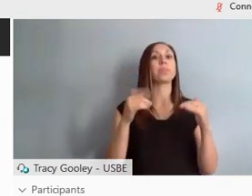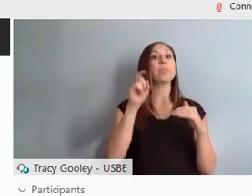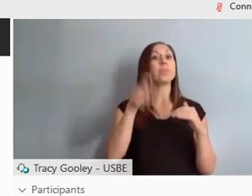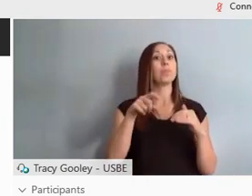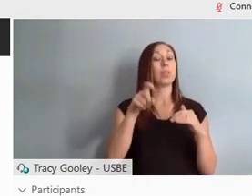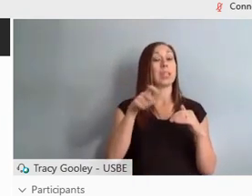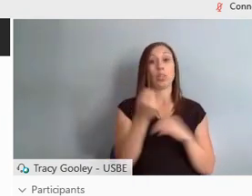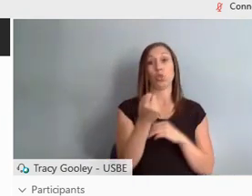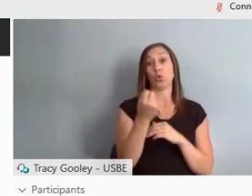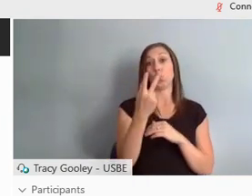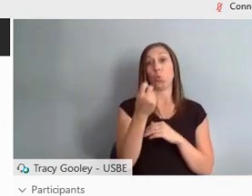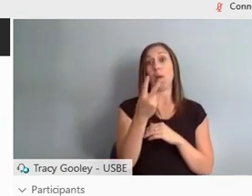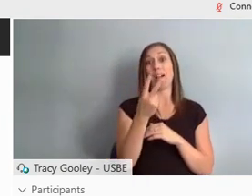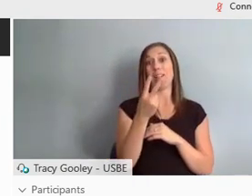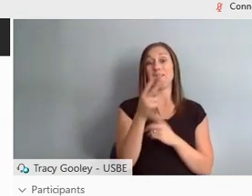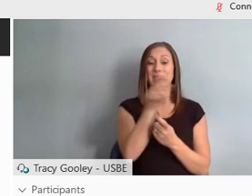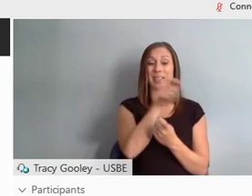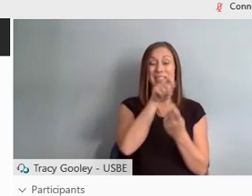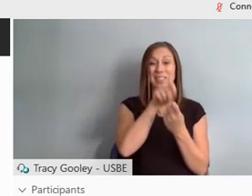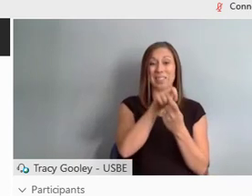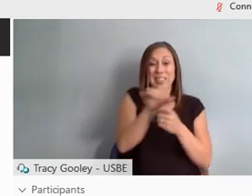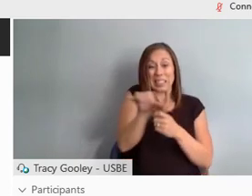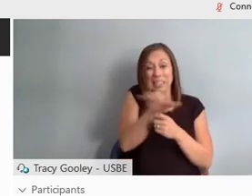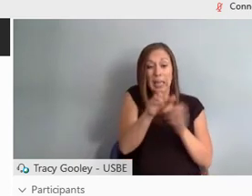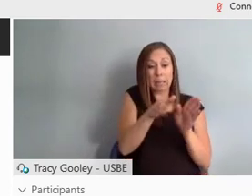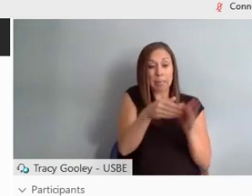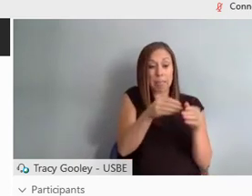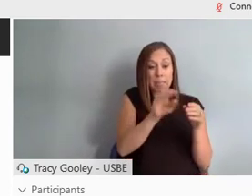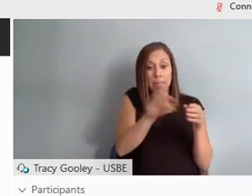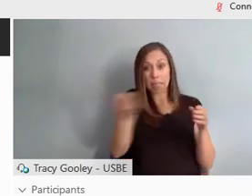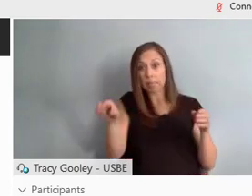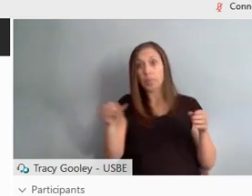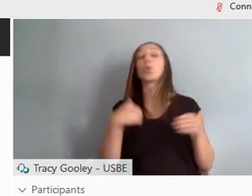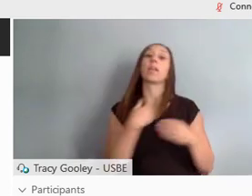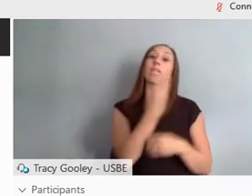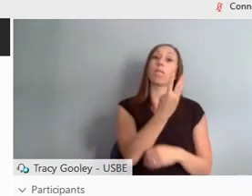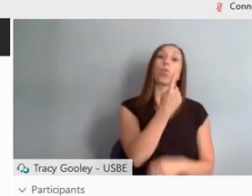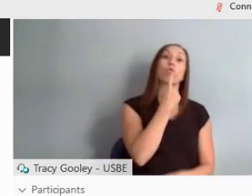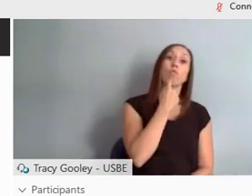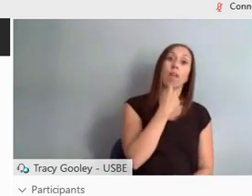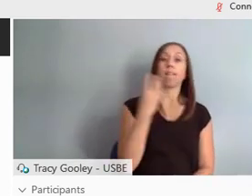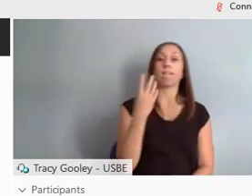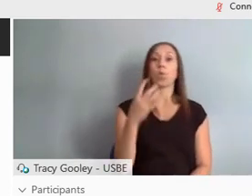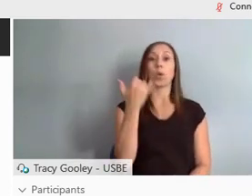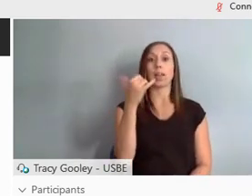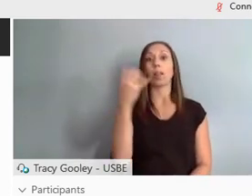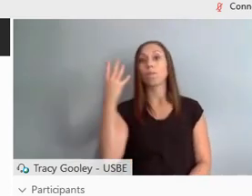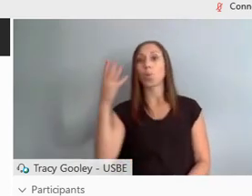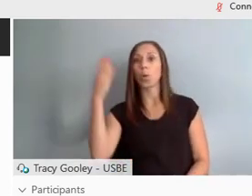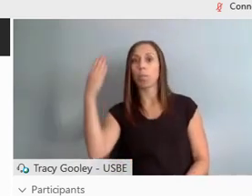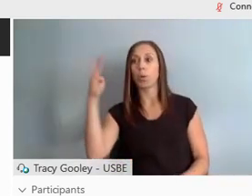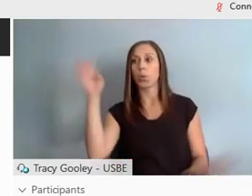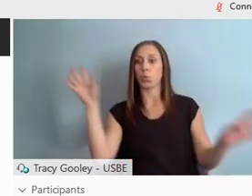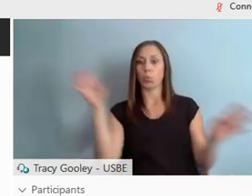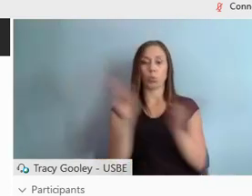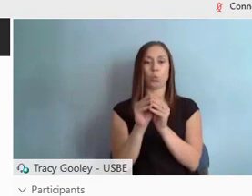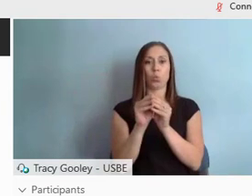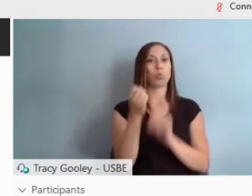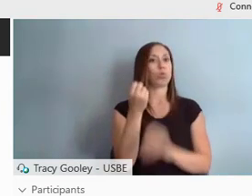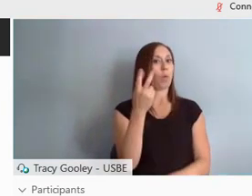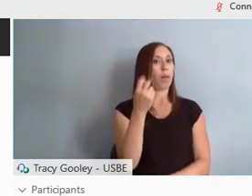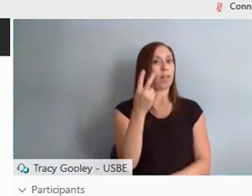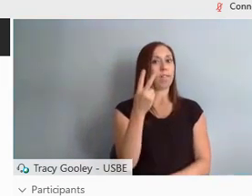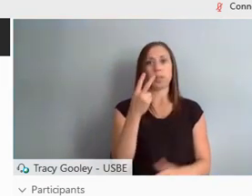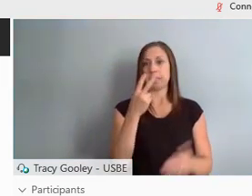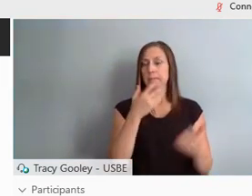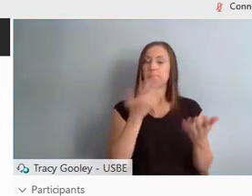of 12 identical manipulatives that you'll need 4 red, 4 yellow, and 4 blue to make up that 12. So